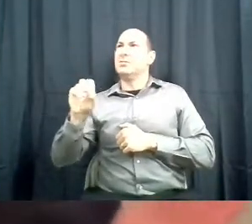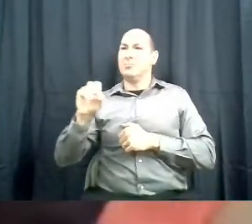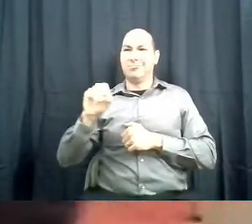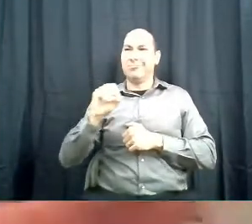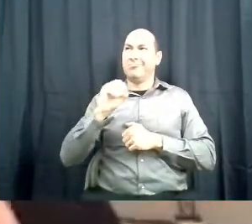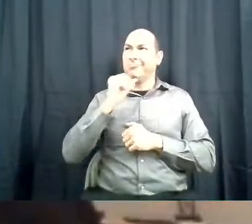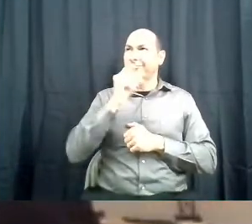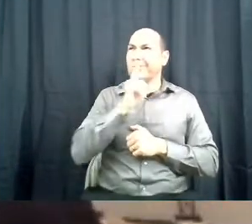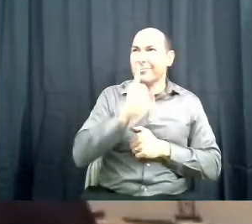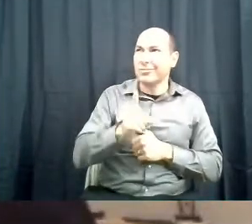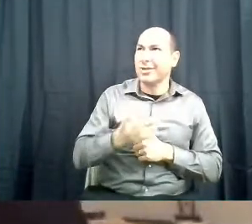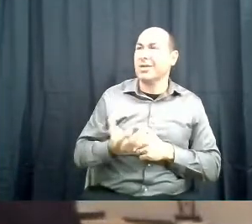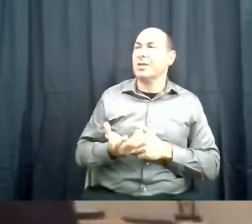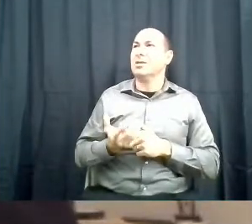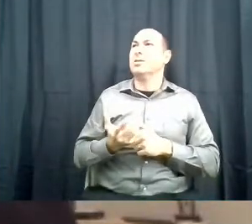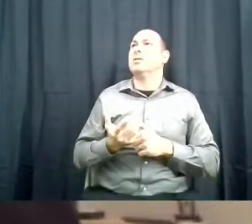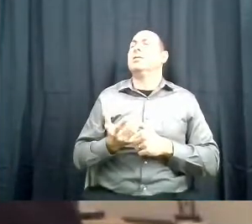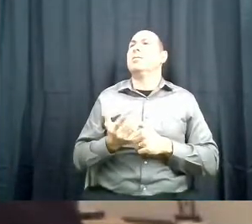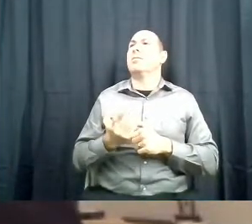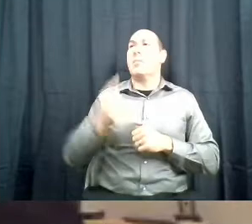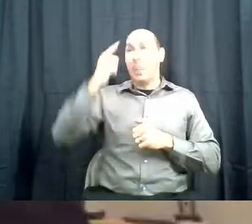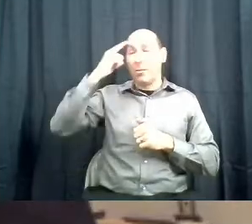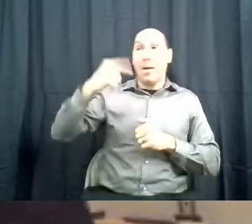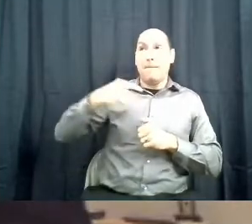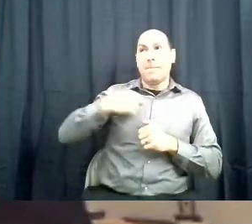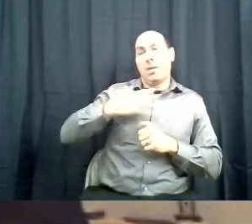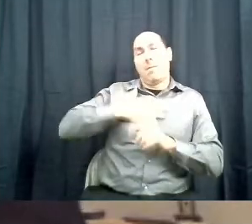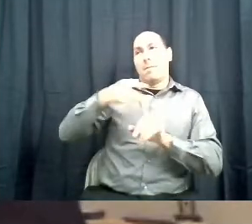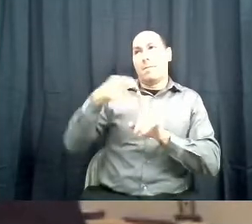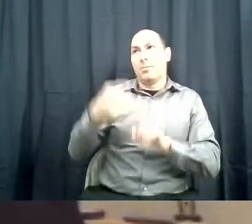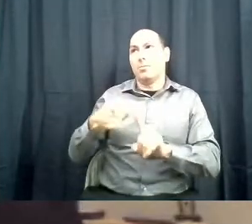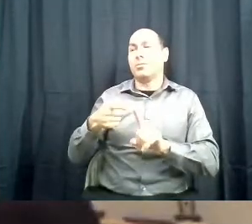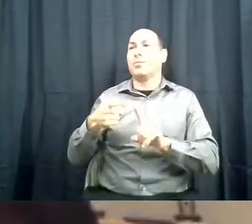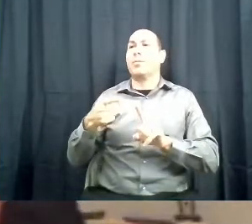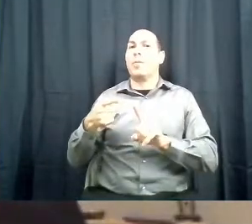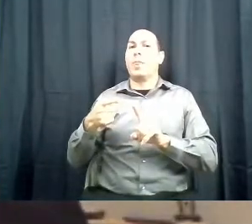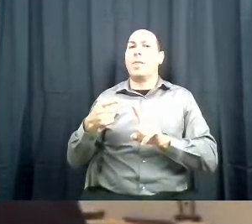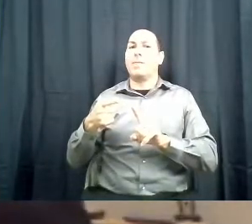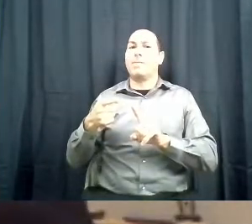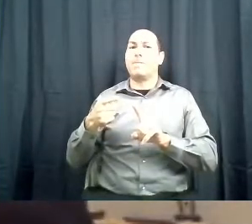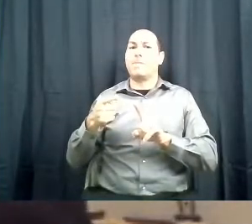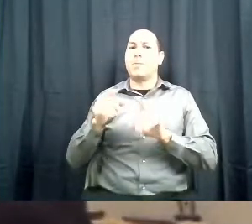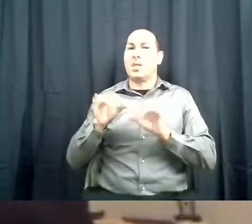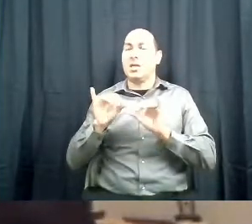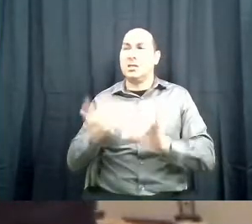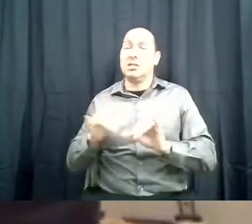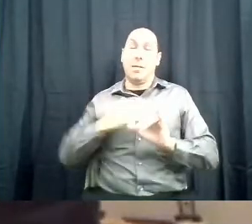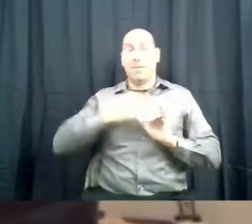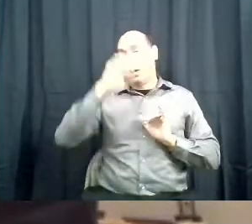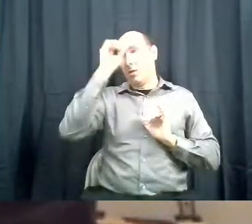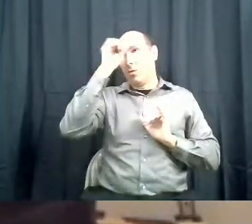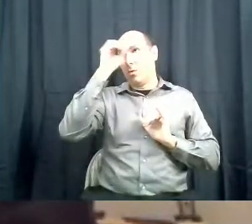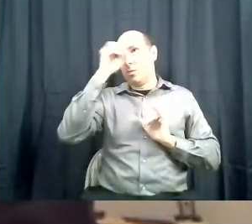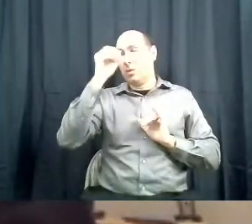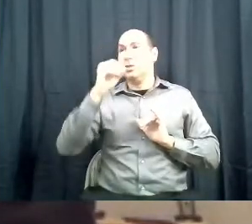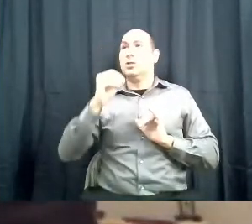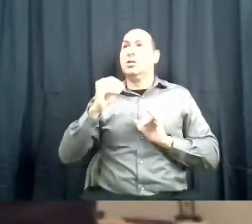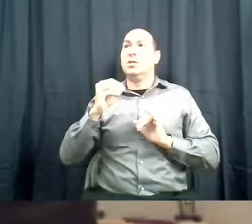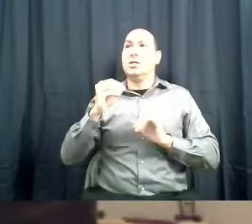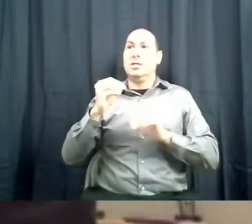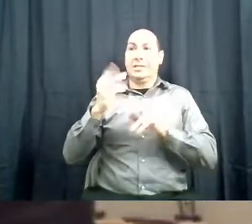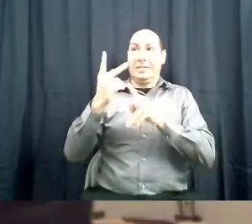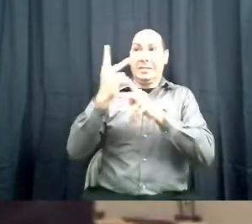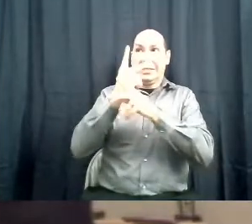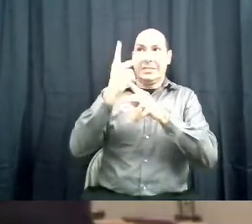And to me, my point is, it is equally imprudent, in my opinion, to underestimate and to